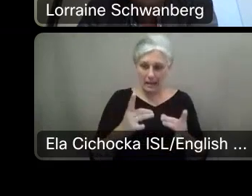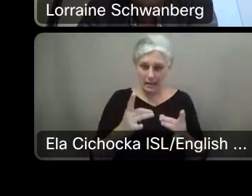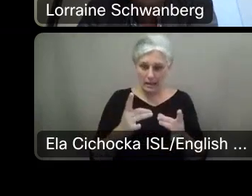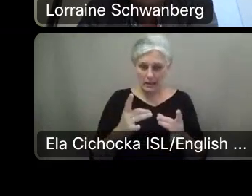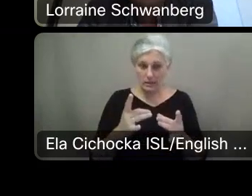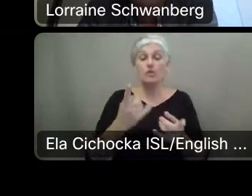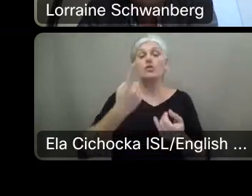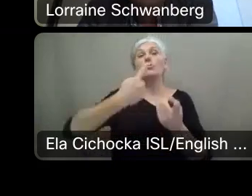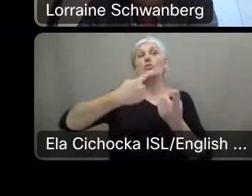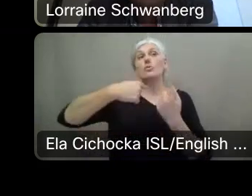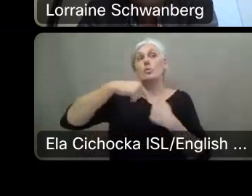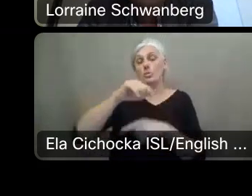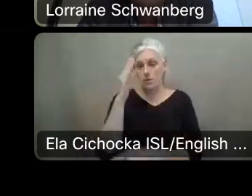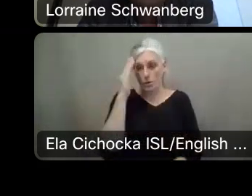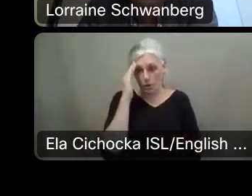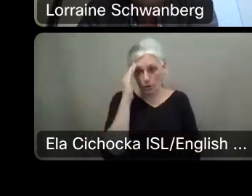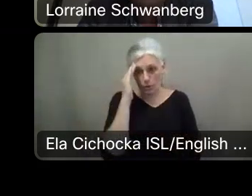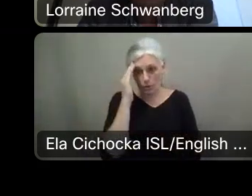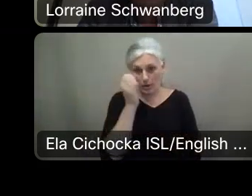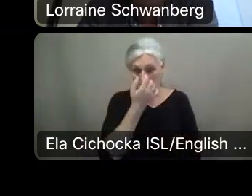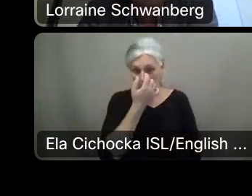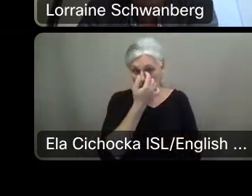we know that